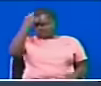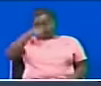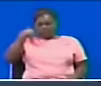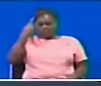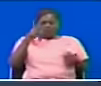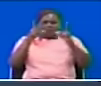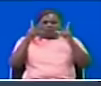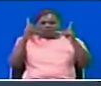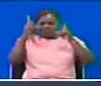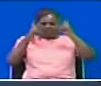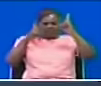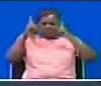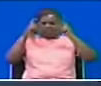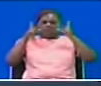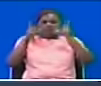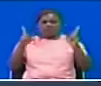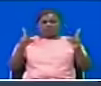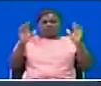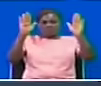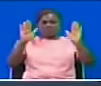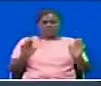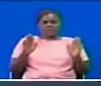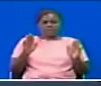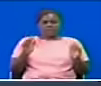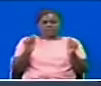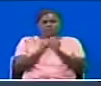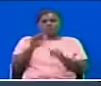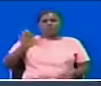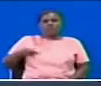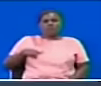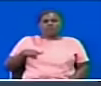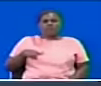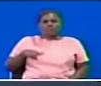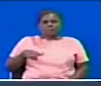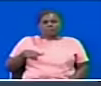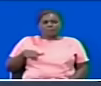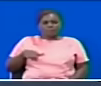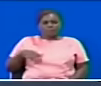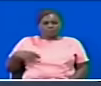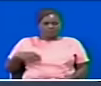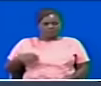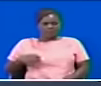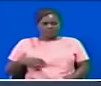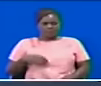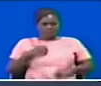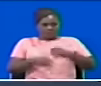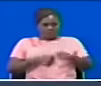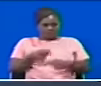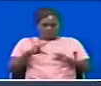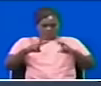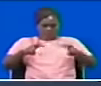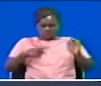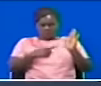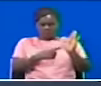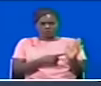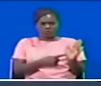is very critical when you go now to your women. Okay. Yes. Yeah. And I, can I just add something to that? Yeah. You know, that's actually what the research is showing. And